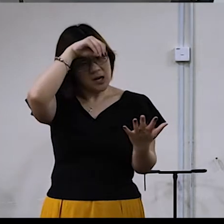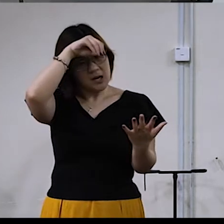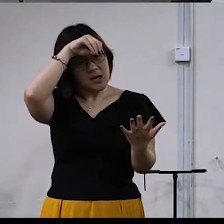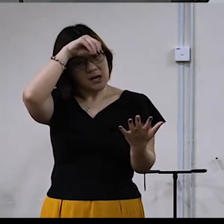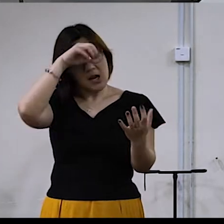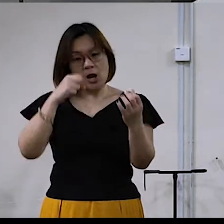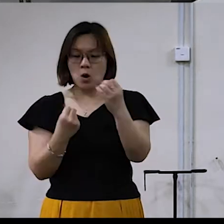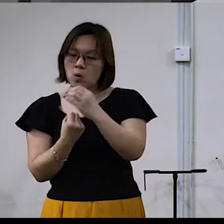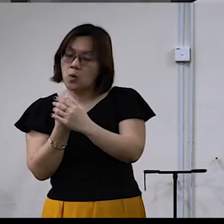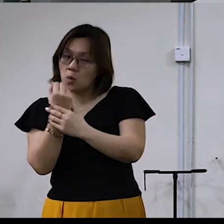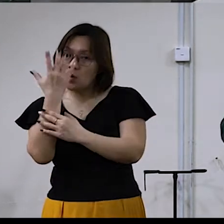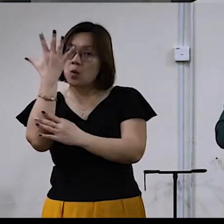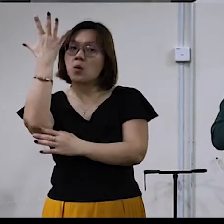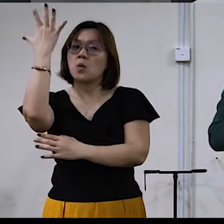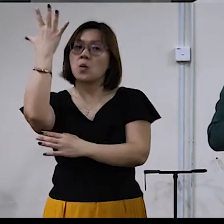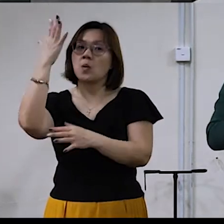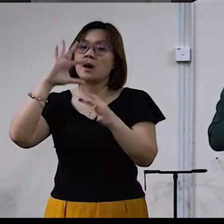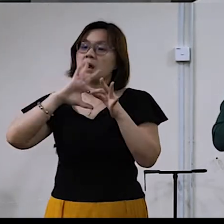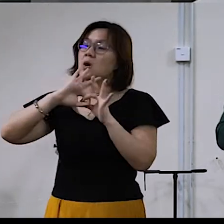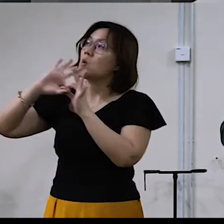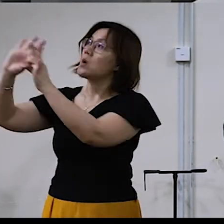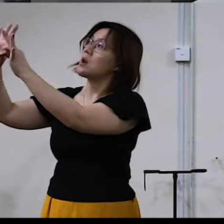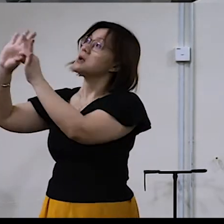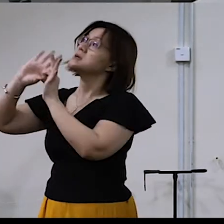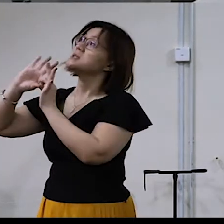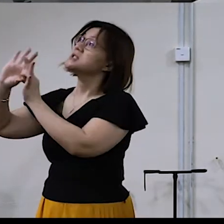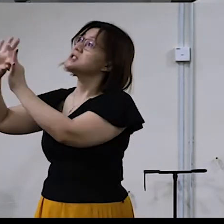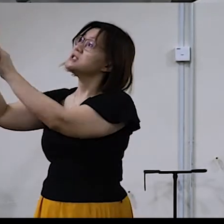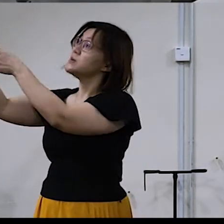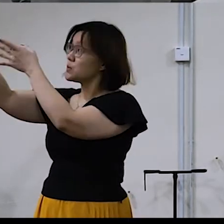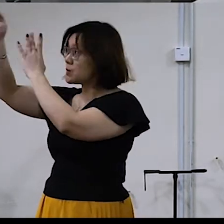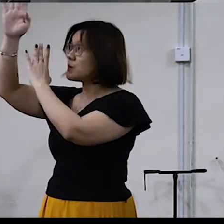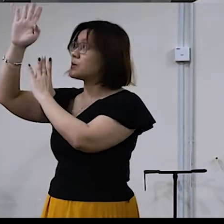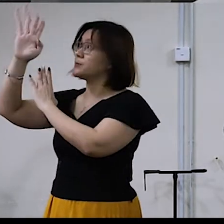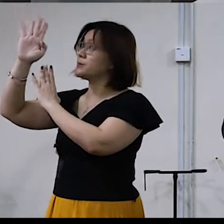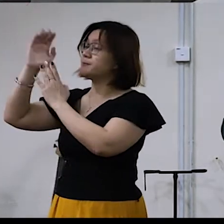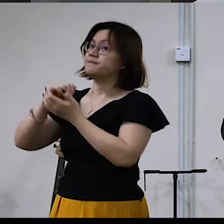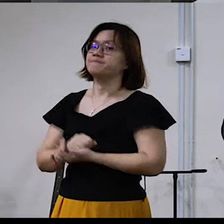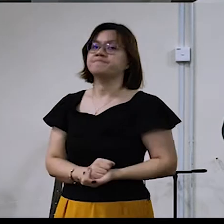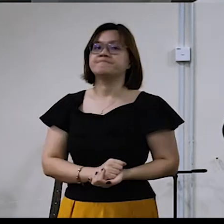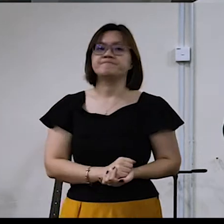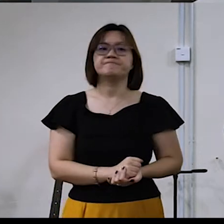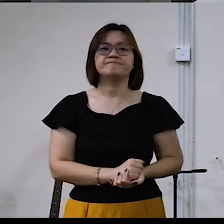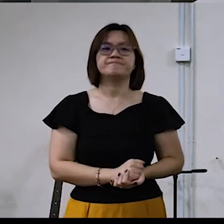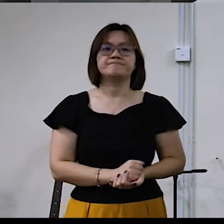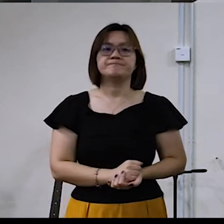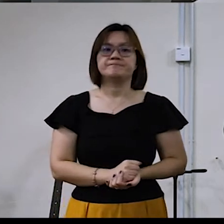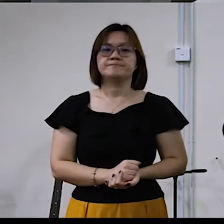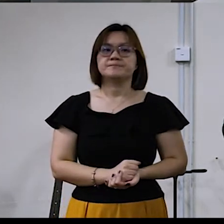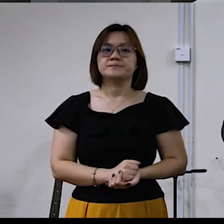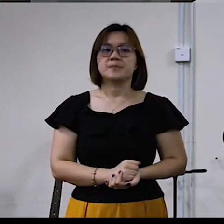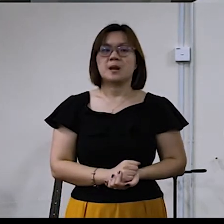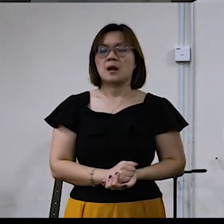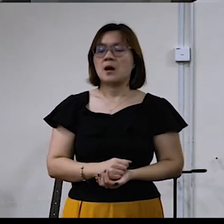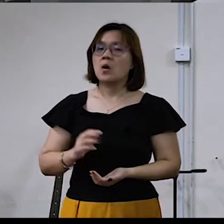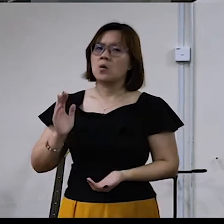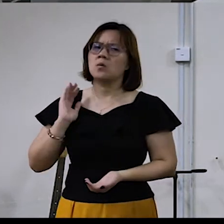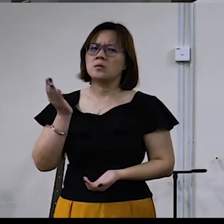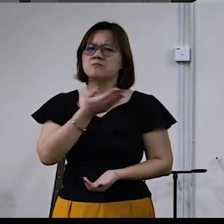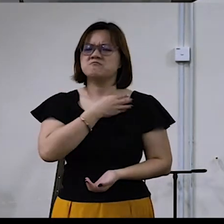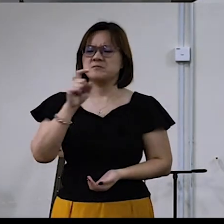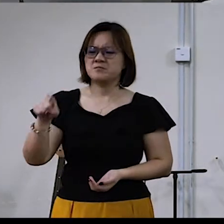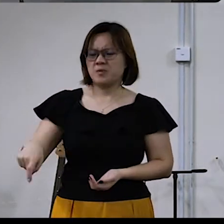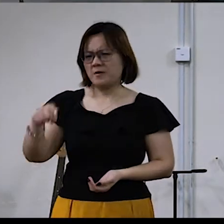Amen. And because I was faithful, all glory to God, I spent time with God. God gave me this message that I'm preaching